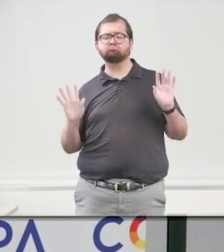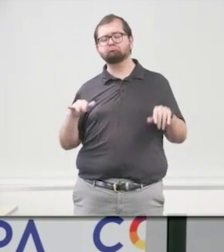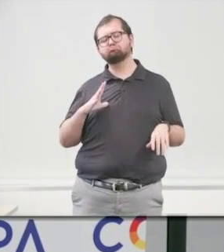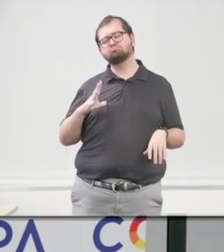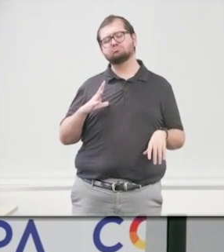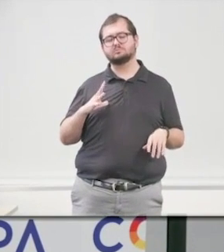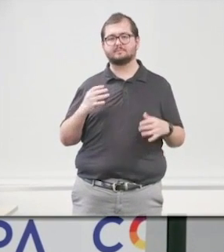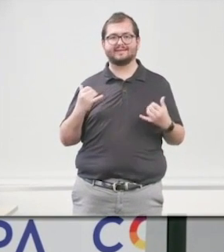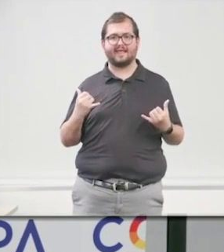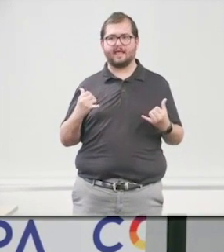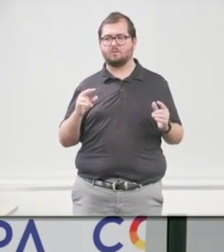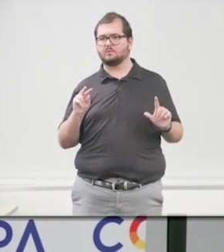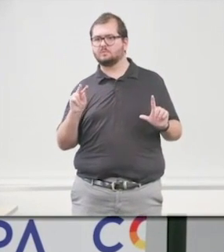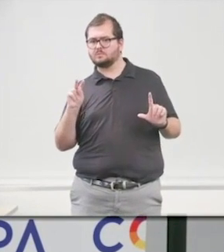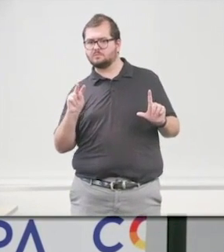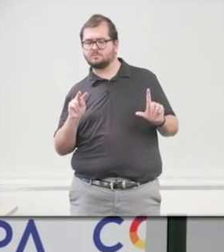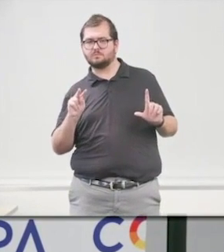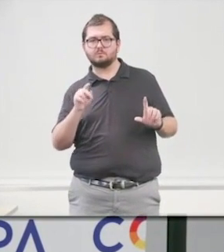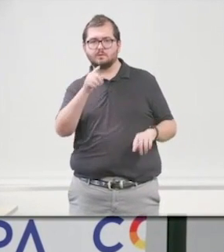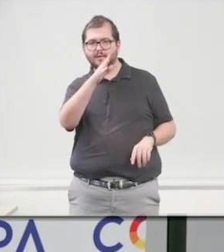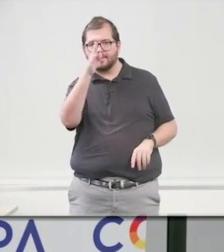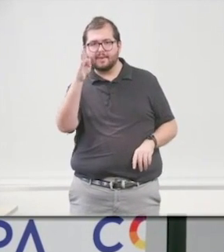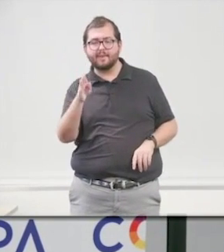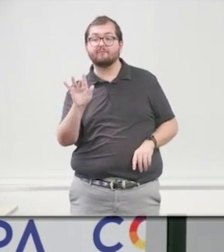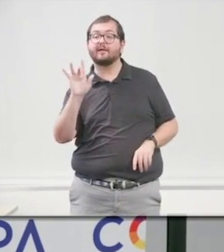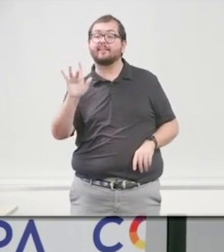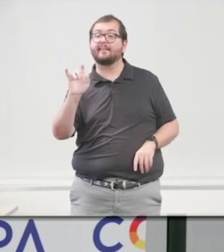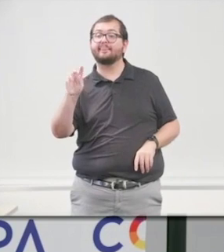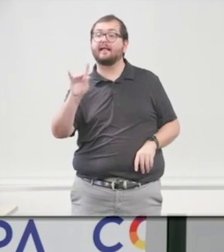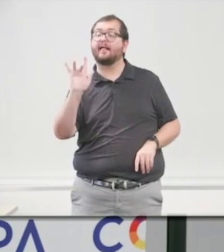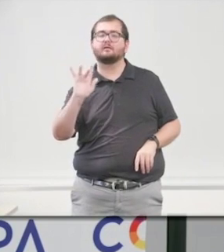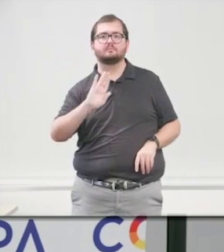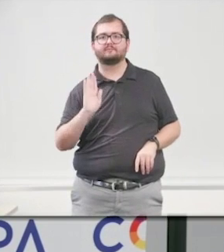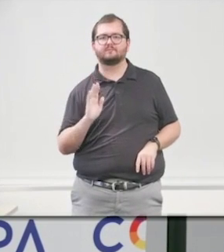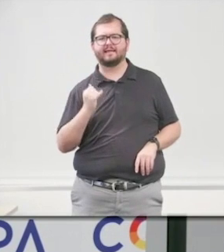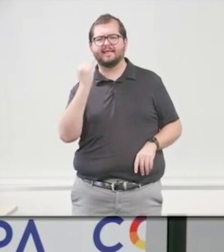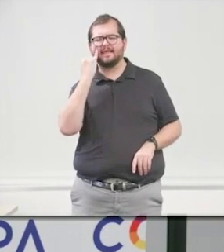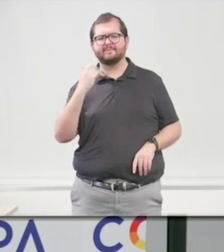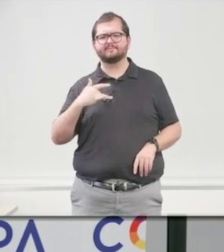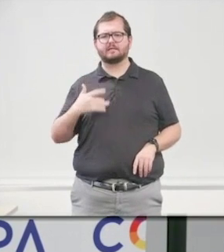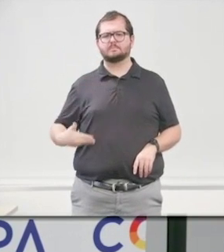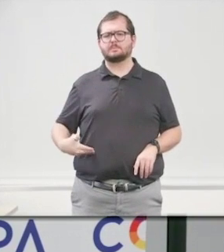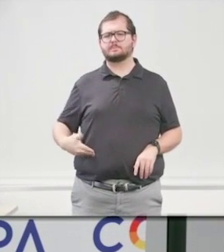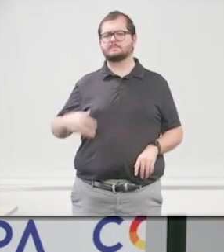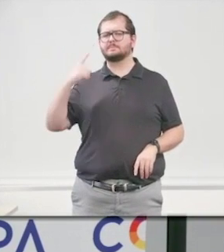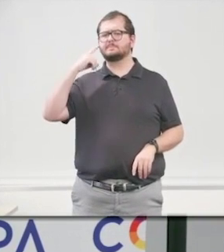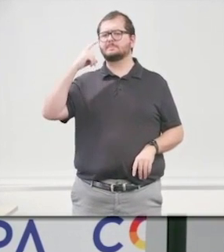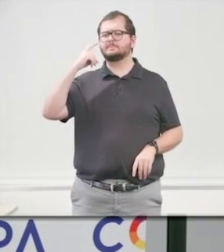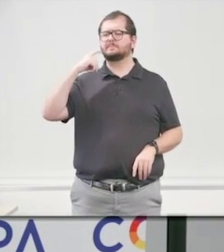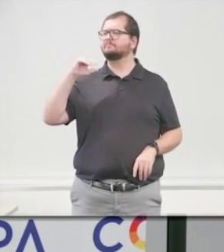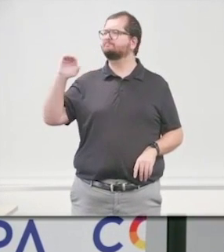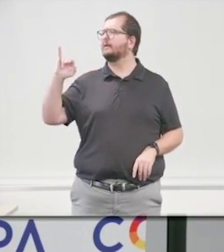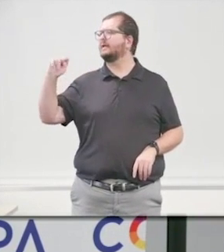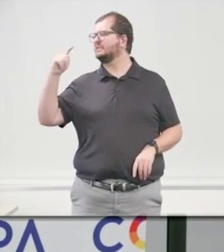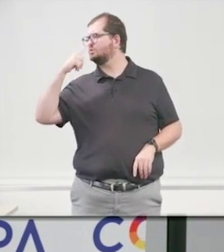within. Please don't ever click the link. Anytime it's suspicious, please do send it off to your IT wizards, and